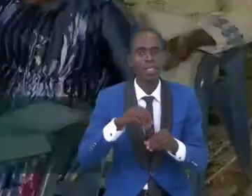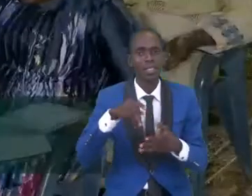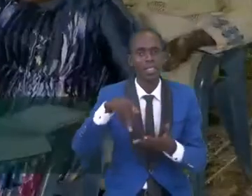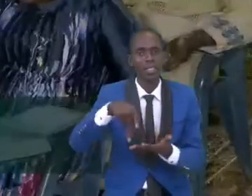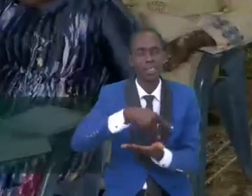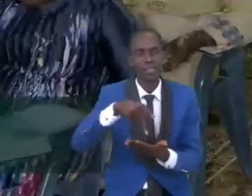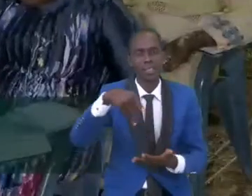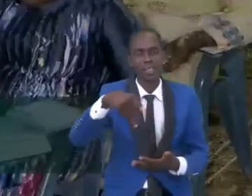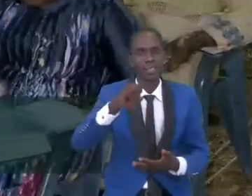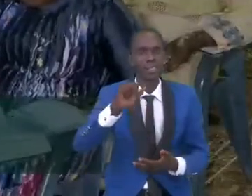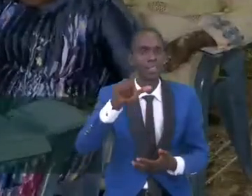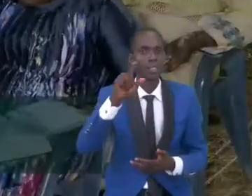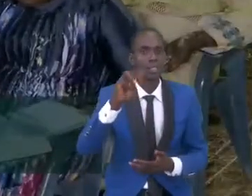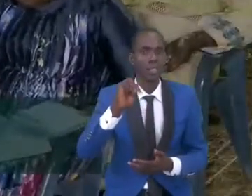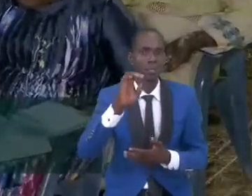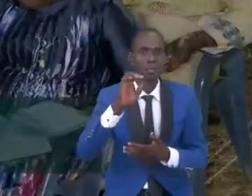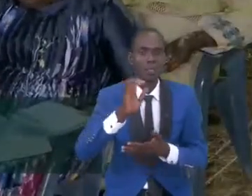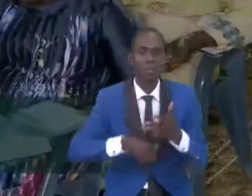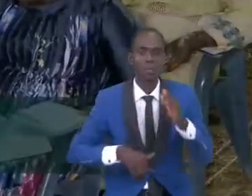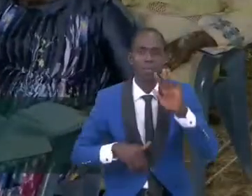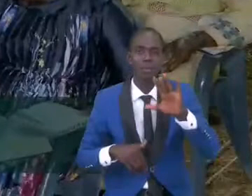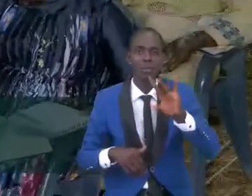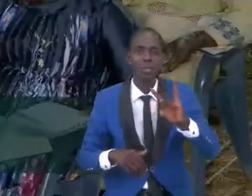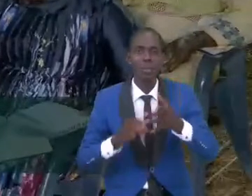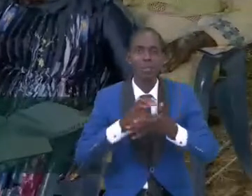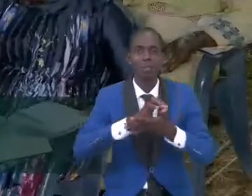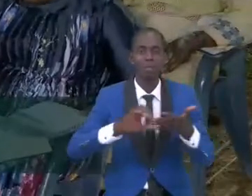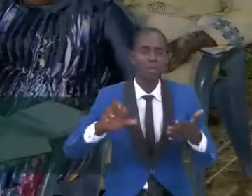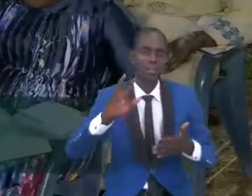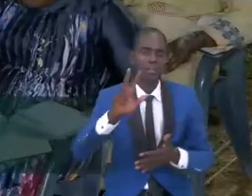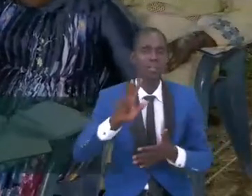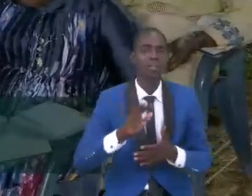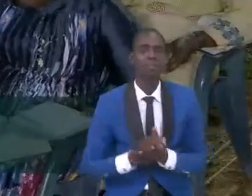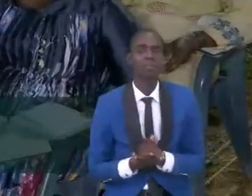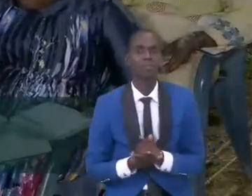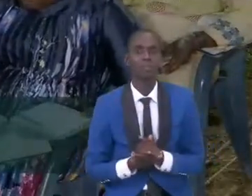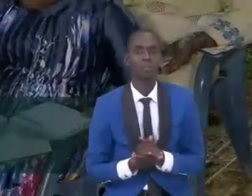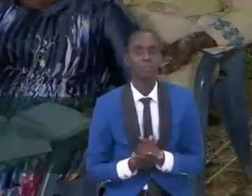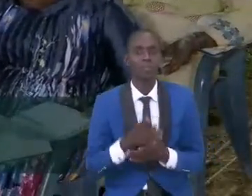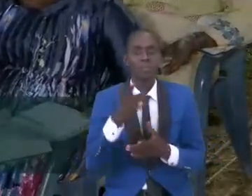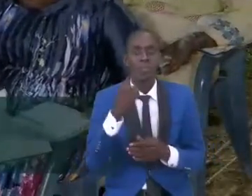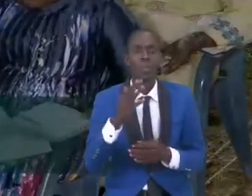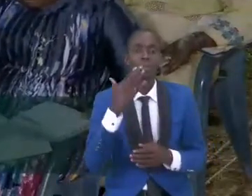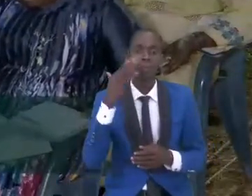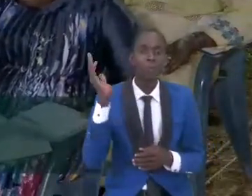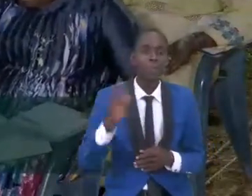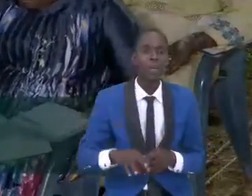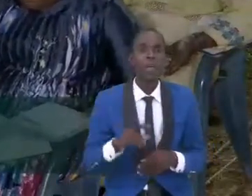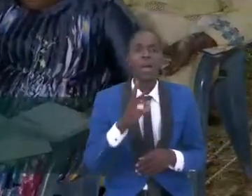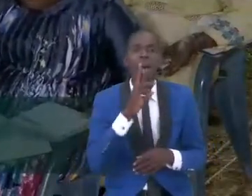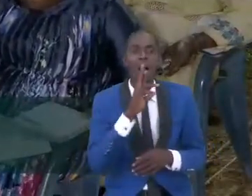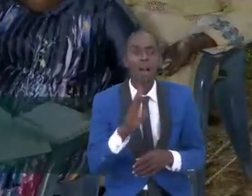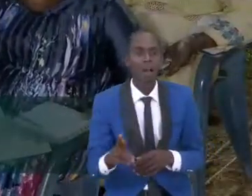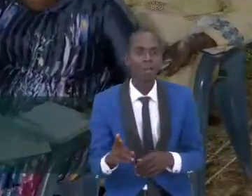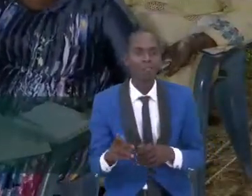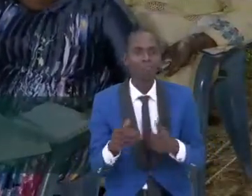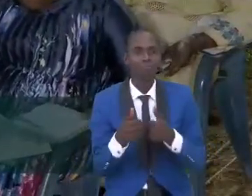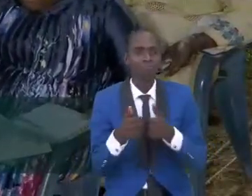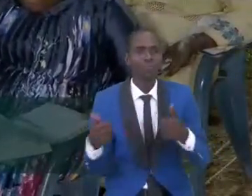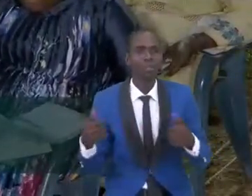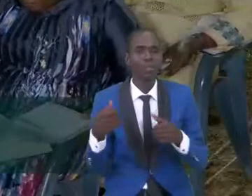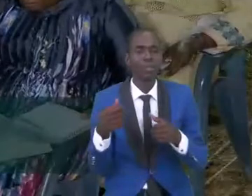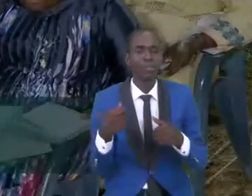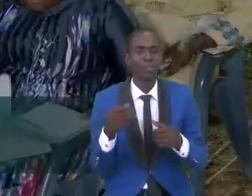verse 3. In Psalm 58, verse 3, the wicked are estranged